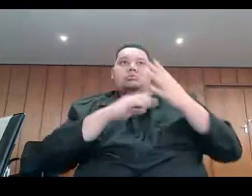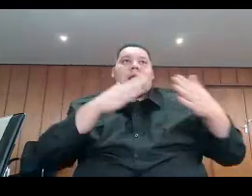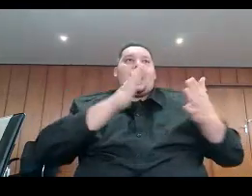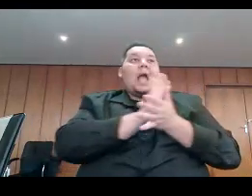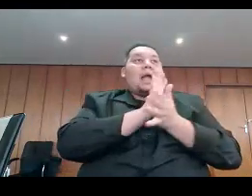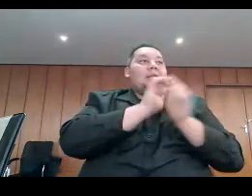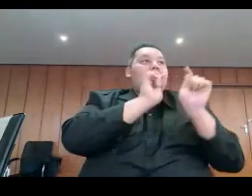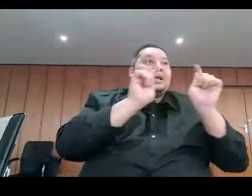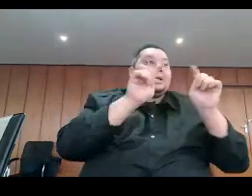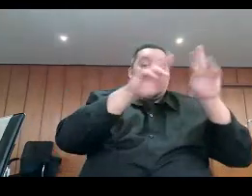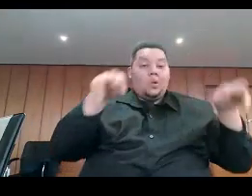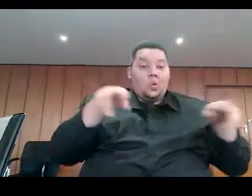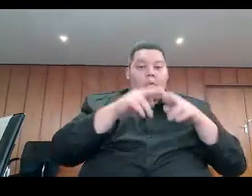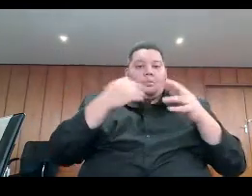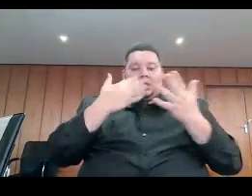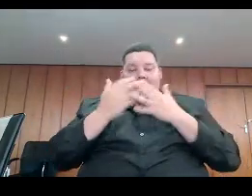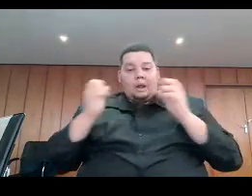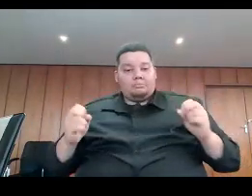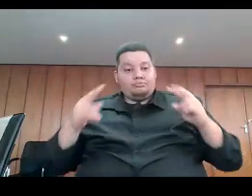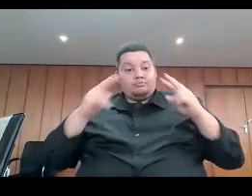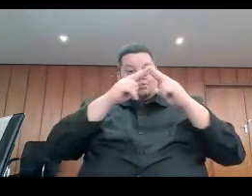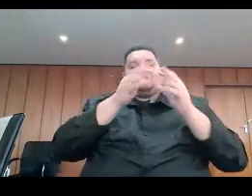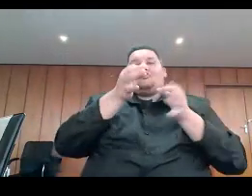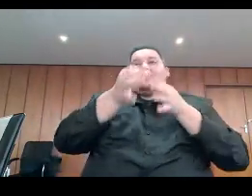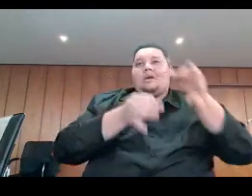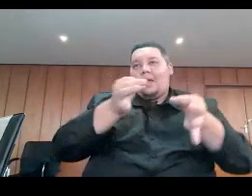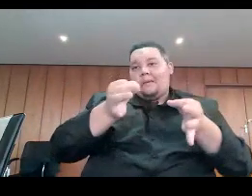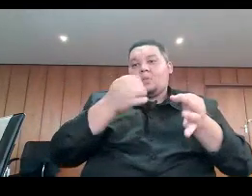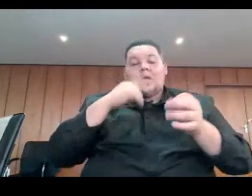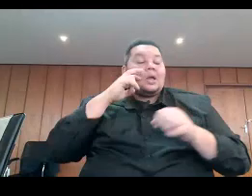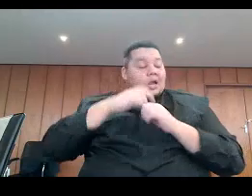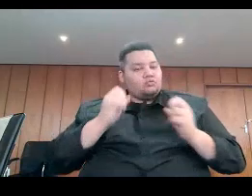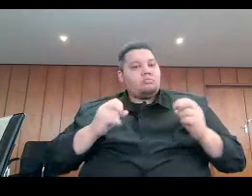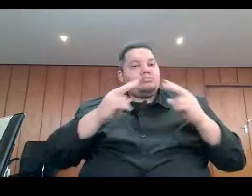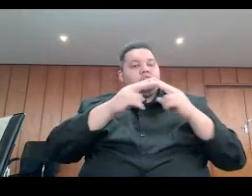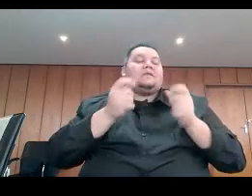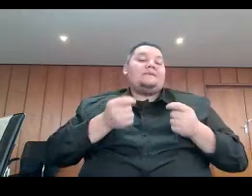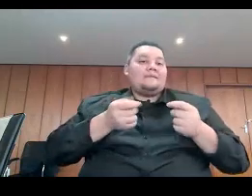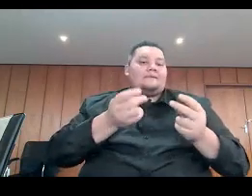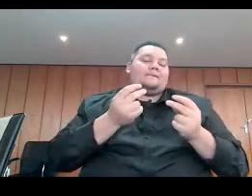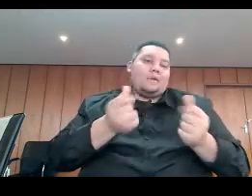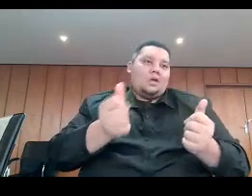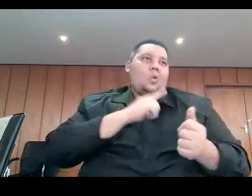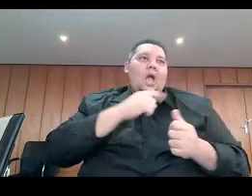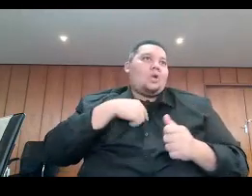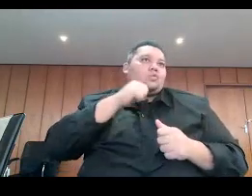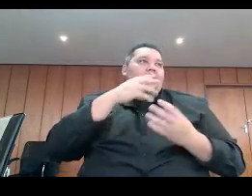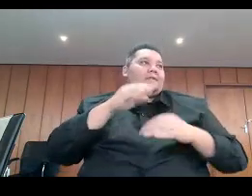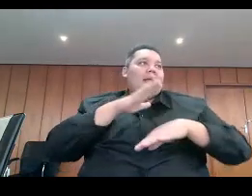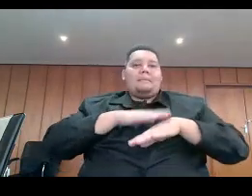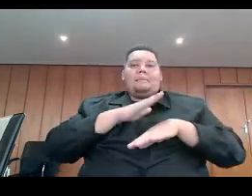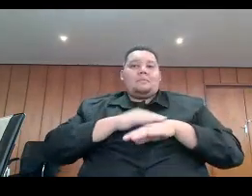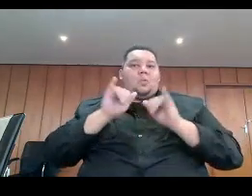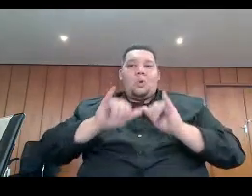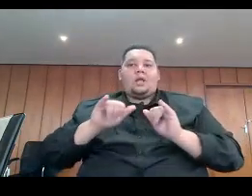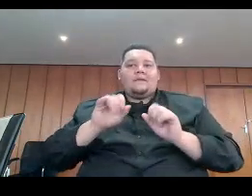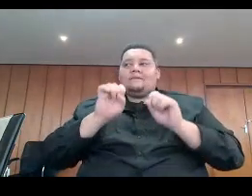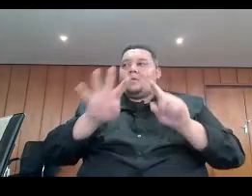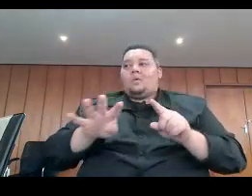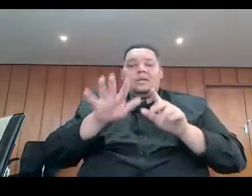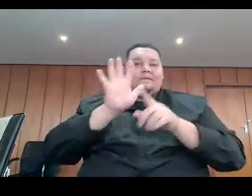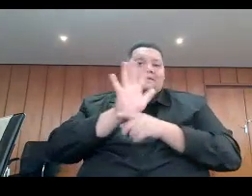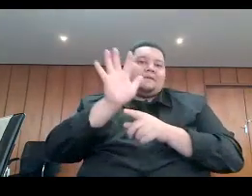in this room to actually bridge that gap and bridge it quickly, because we really don't have time to wait 14, 15 years to achieve